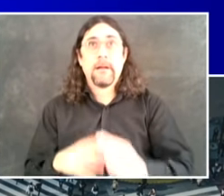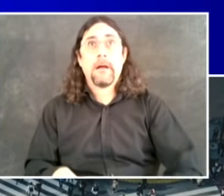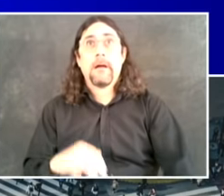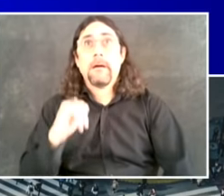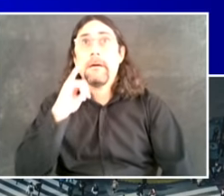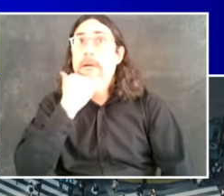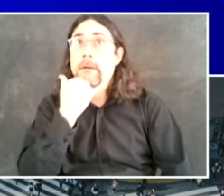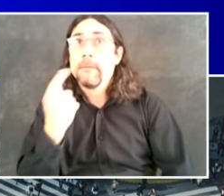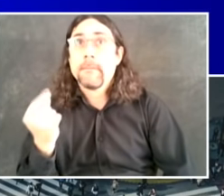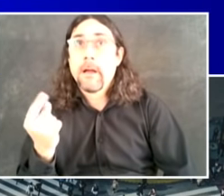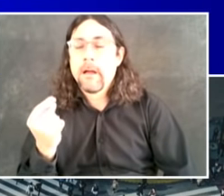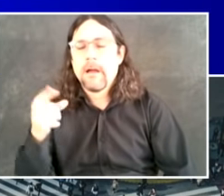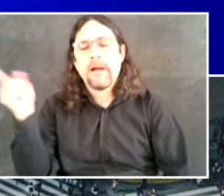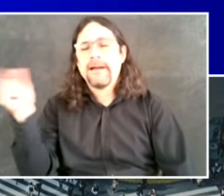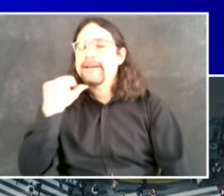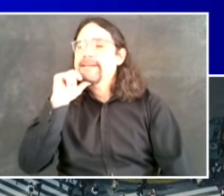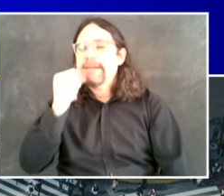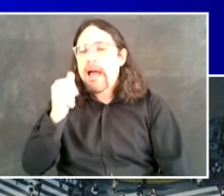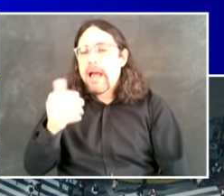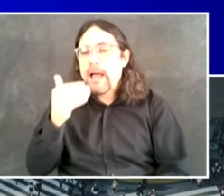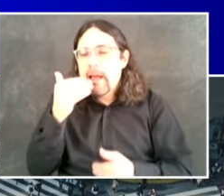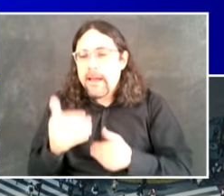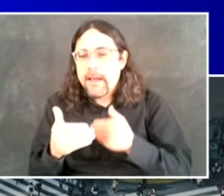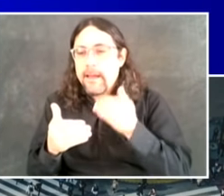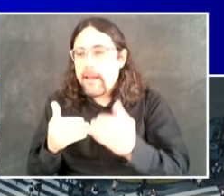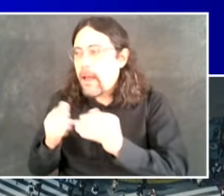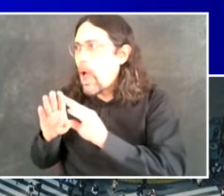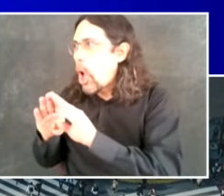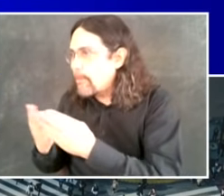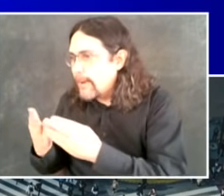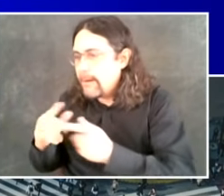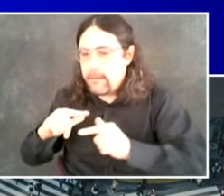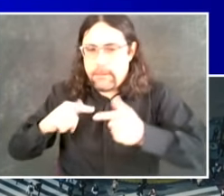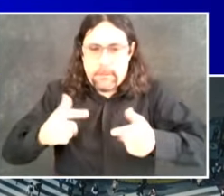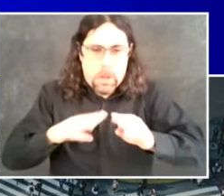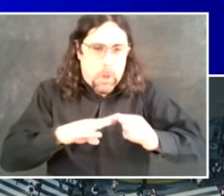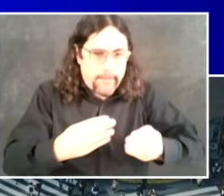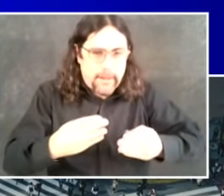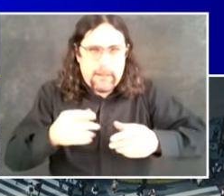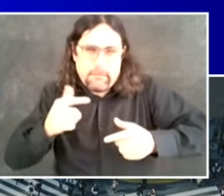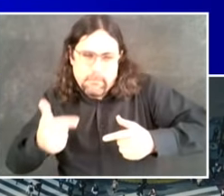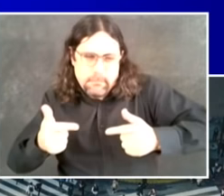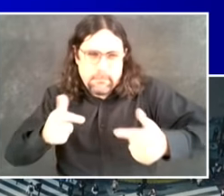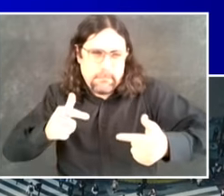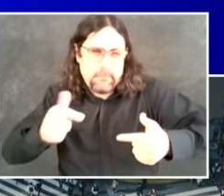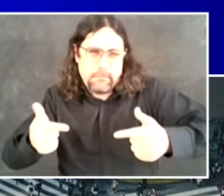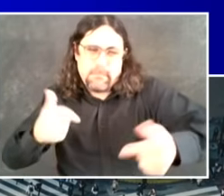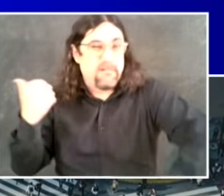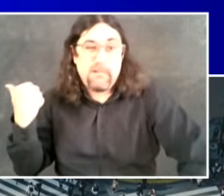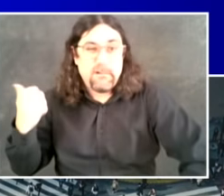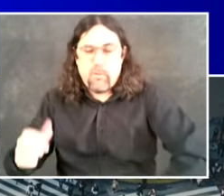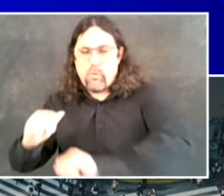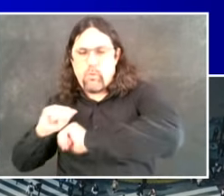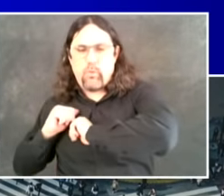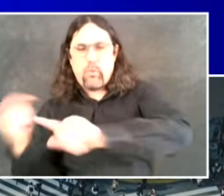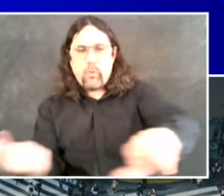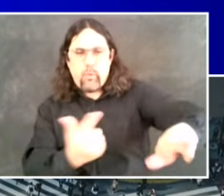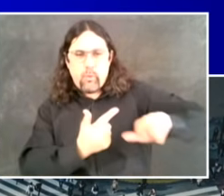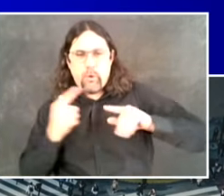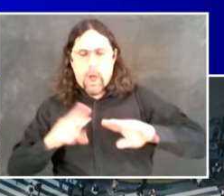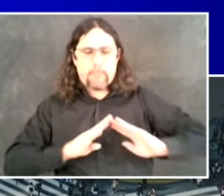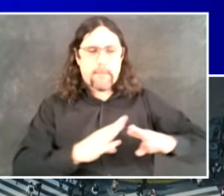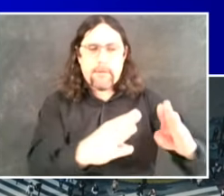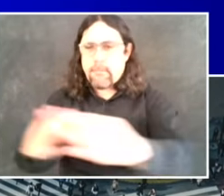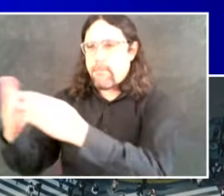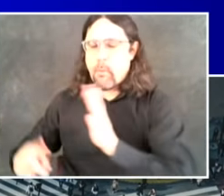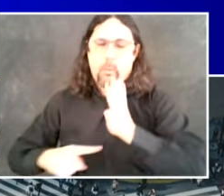indicators, if you will, some of the places where people get together the most, like our schools and public gatherings, those were the places